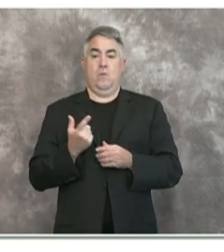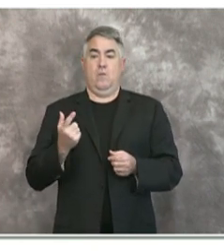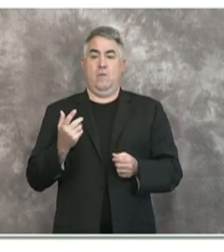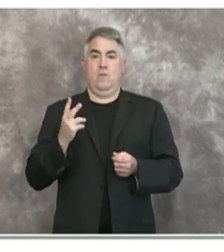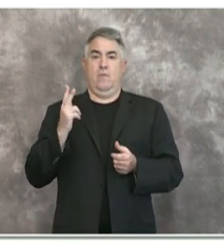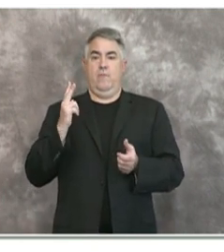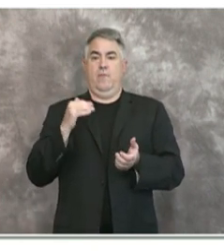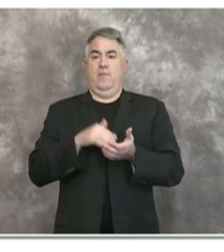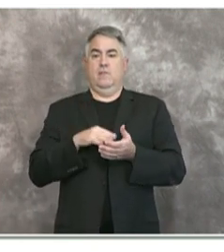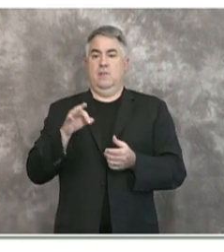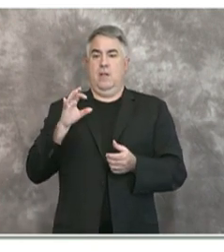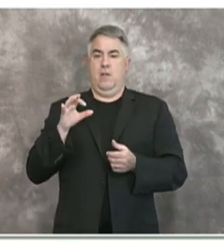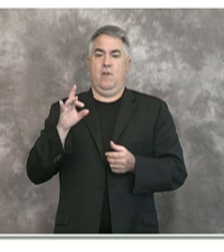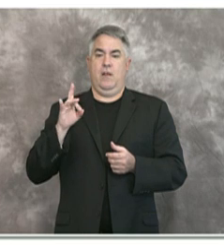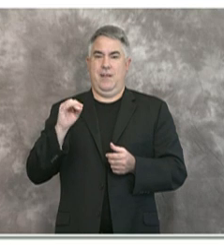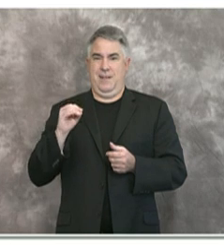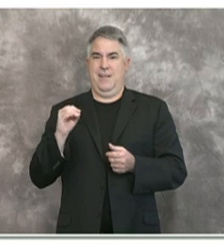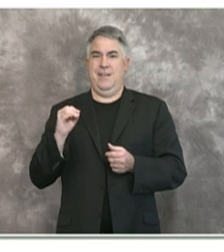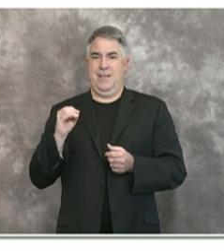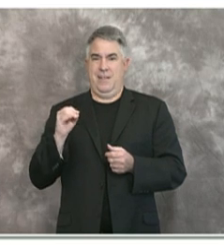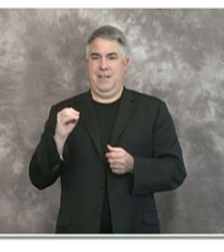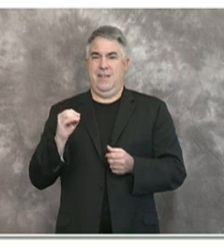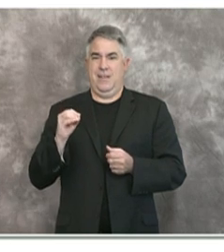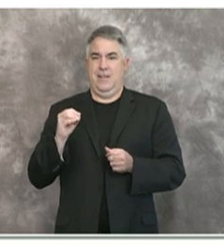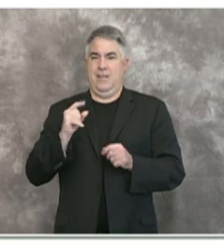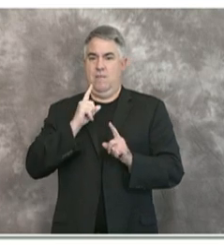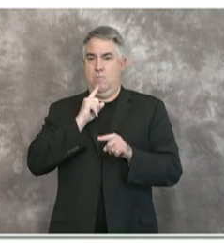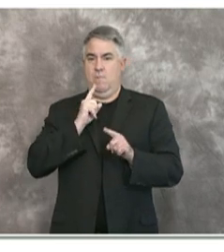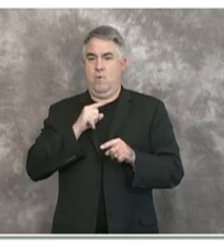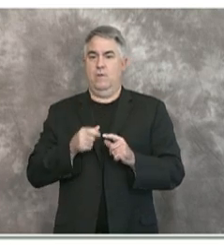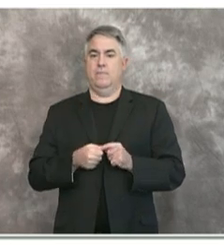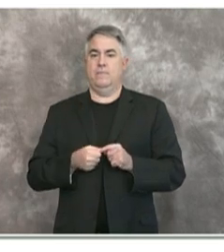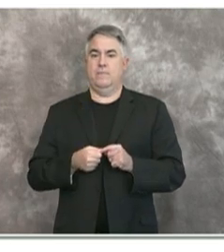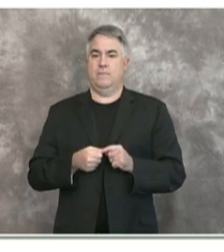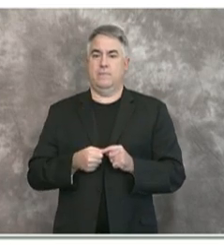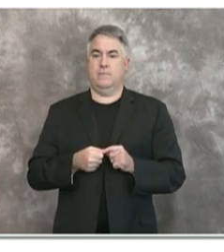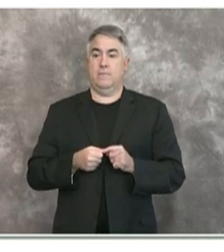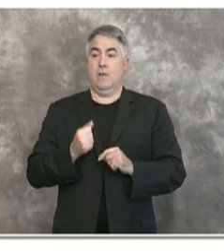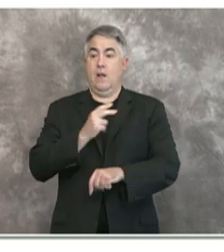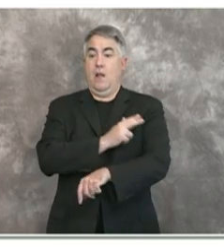3,908 that are being reported. Today's hospital census.